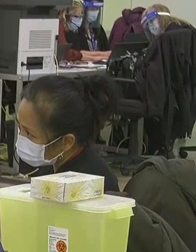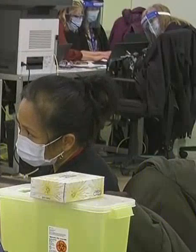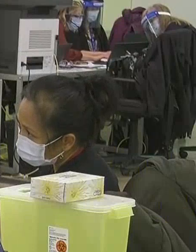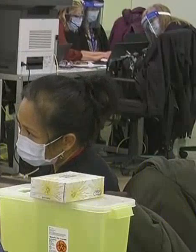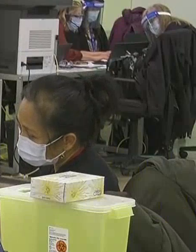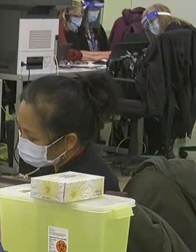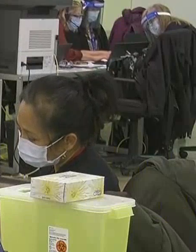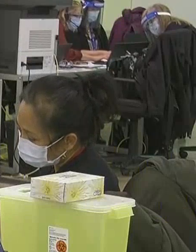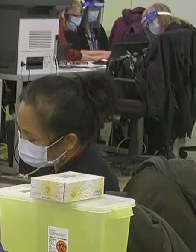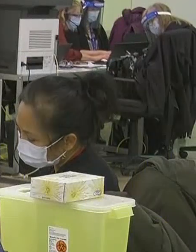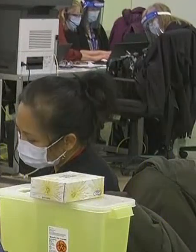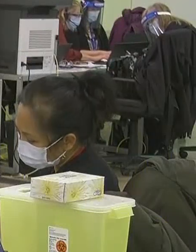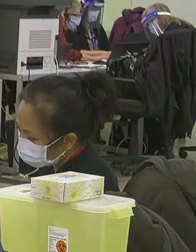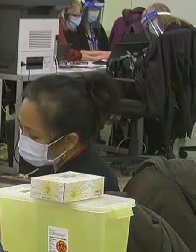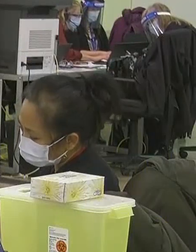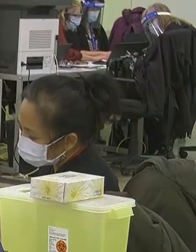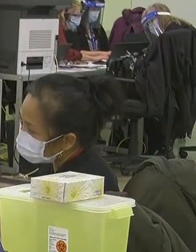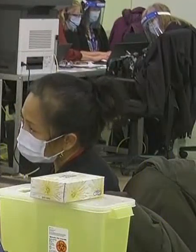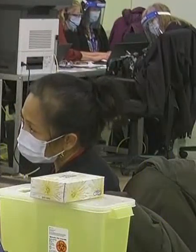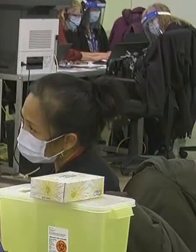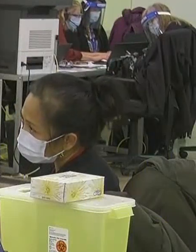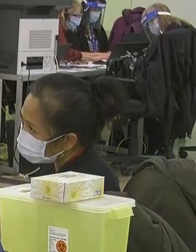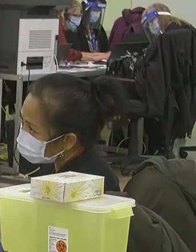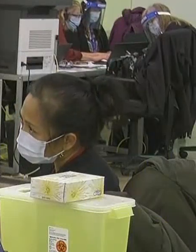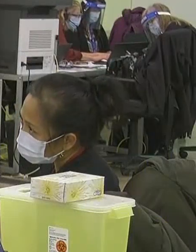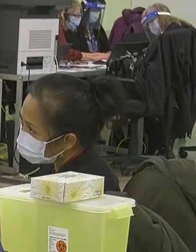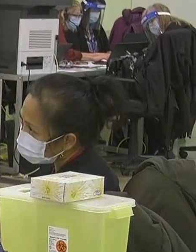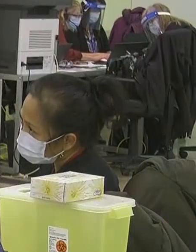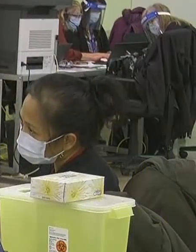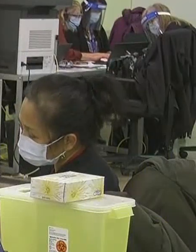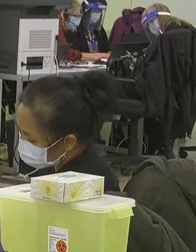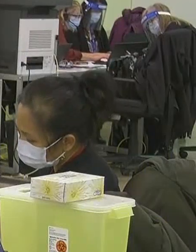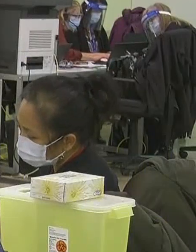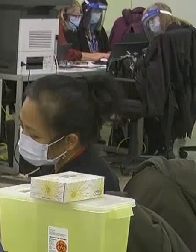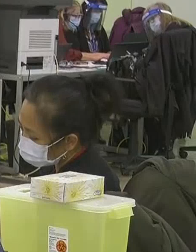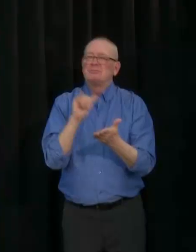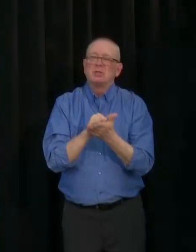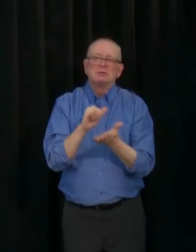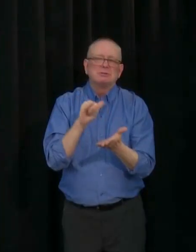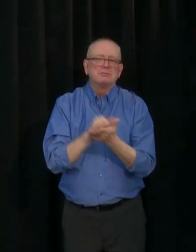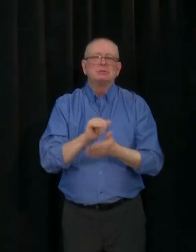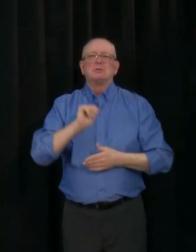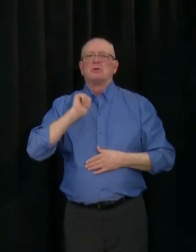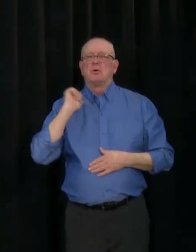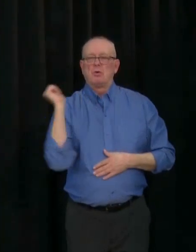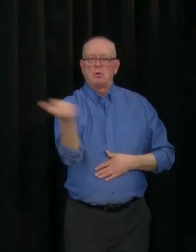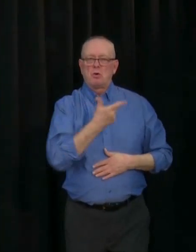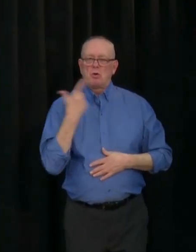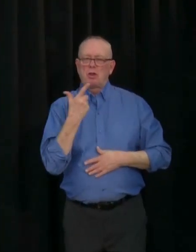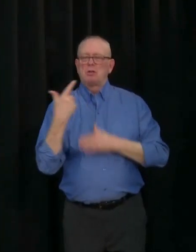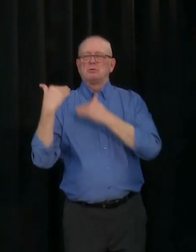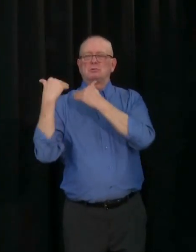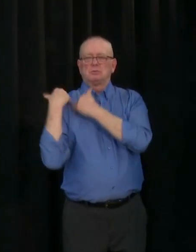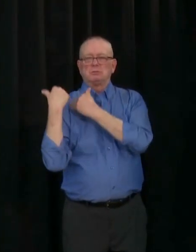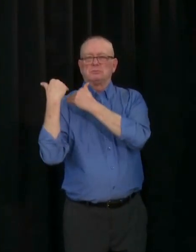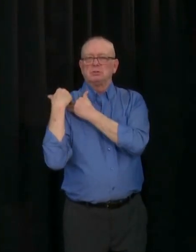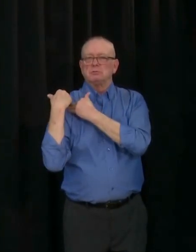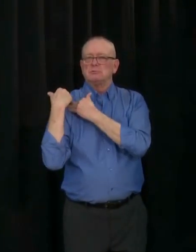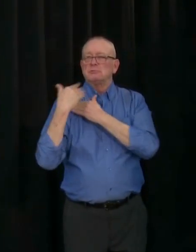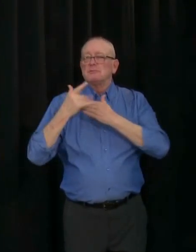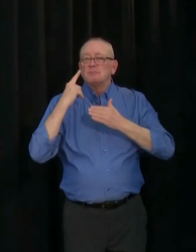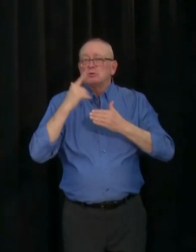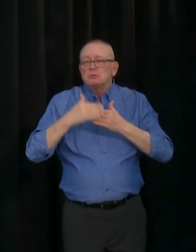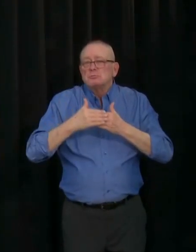us that there is still work for all of us to do. We all need to make good choices and to rigorously follow all legal orders in